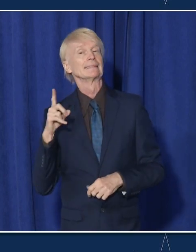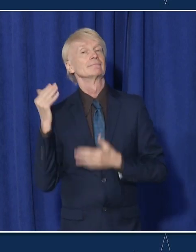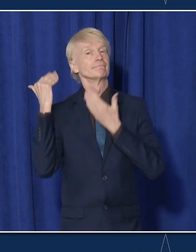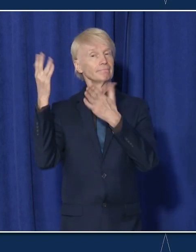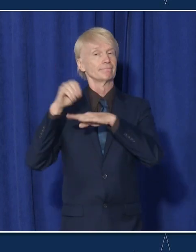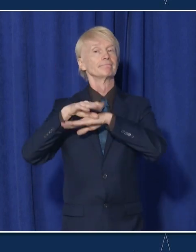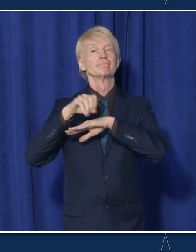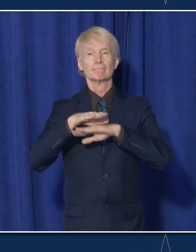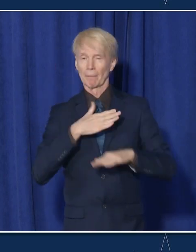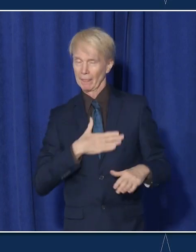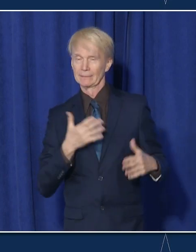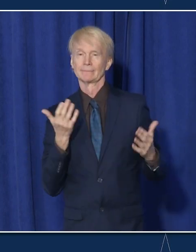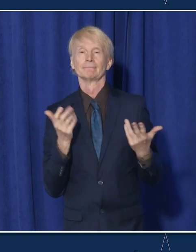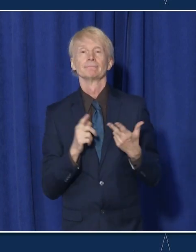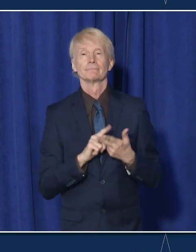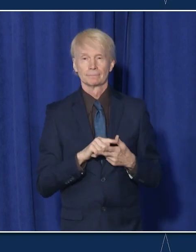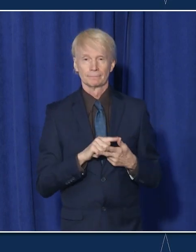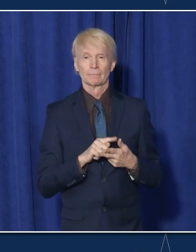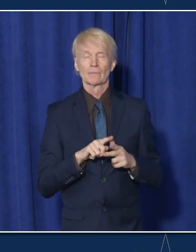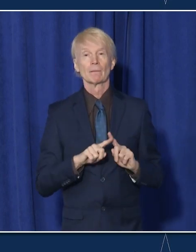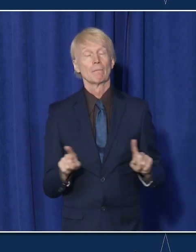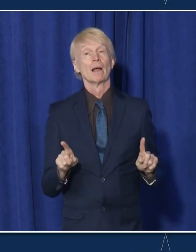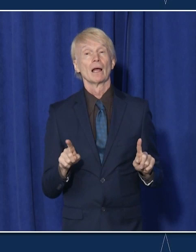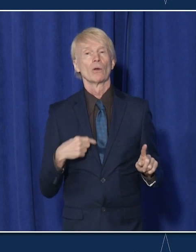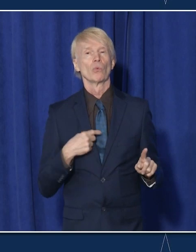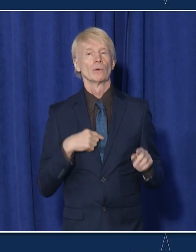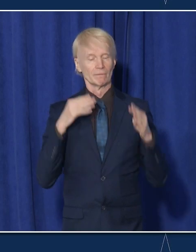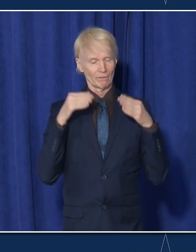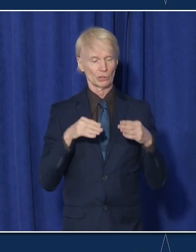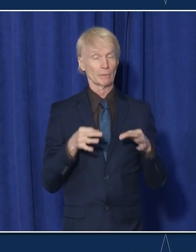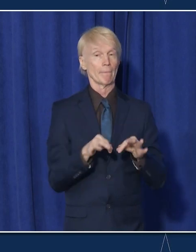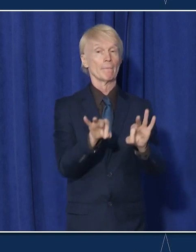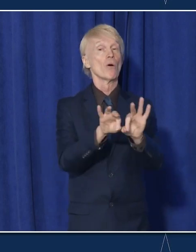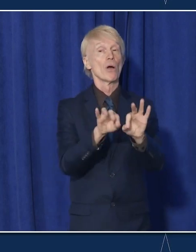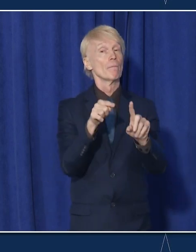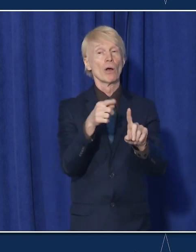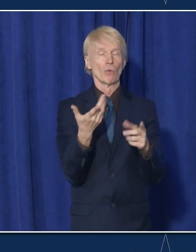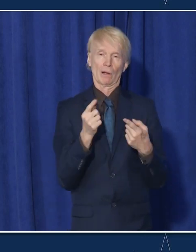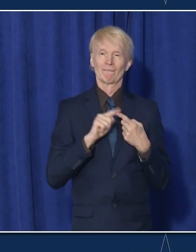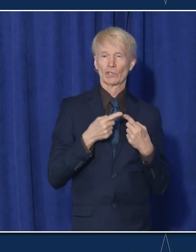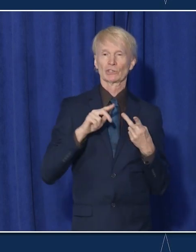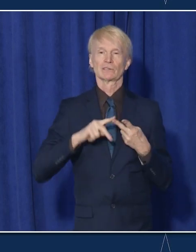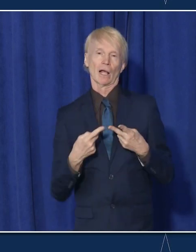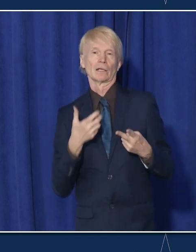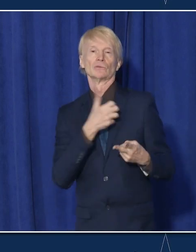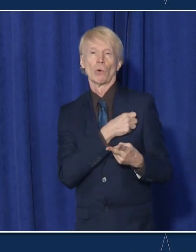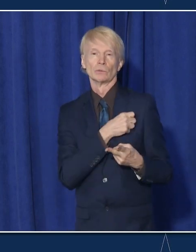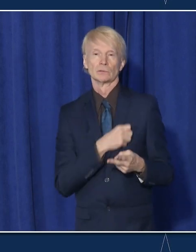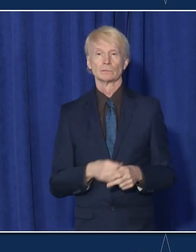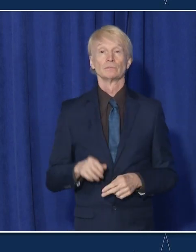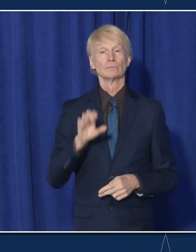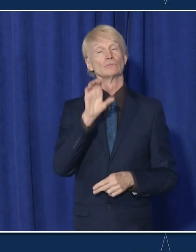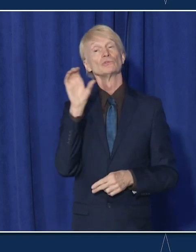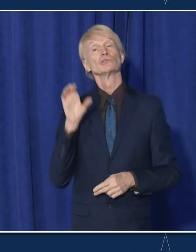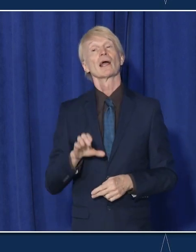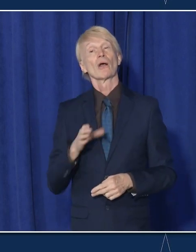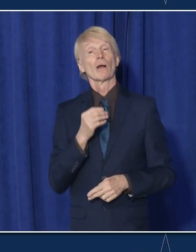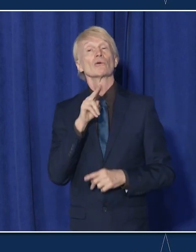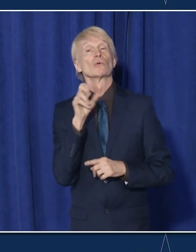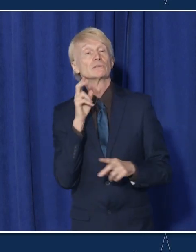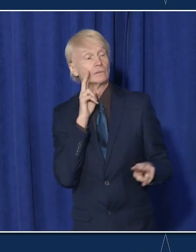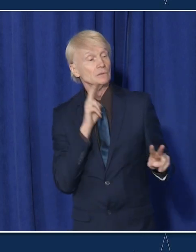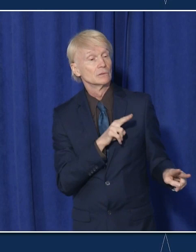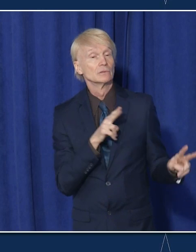it, but kept a lot of that initial focus on the first and second doses. What we saw here in Chicago and across the